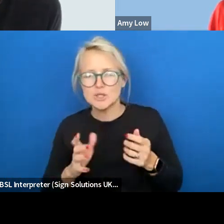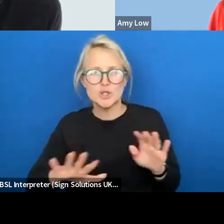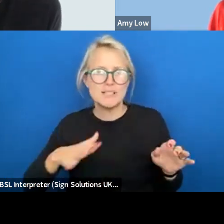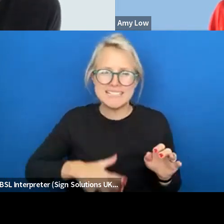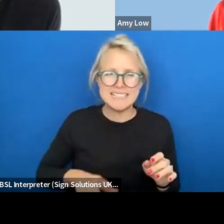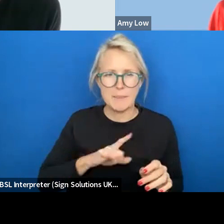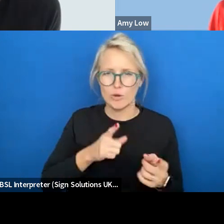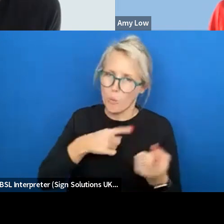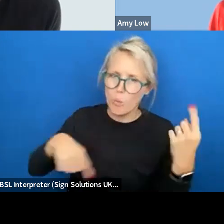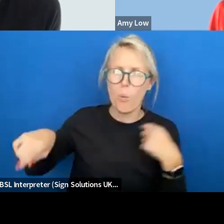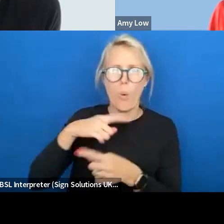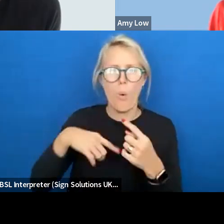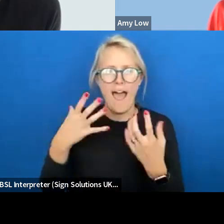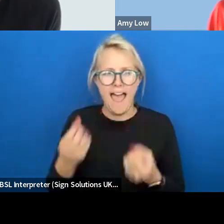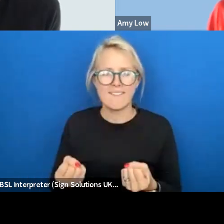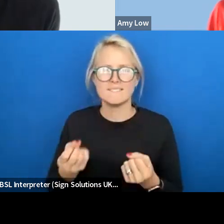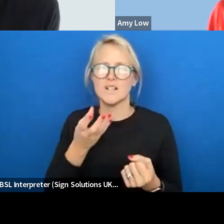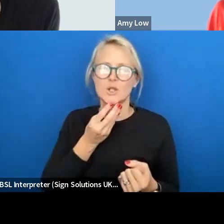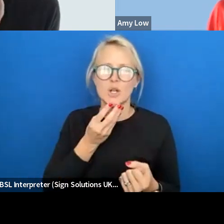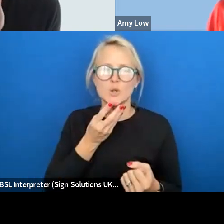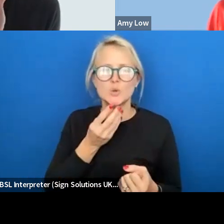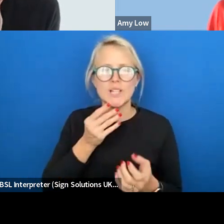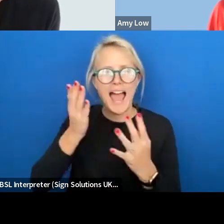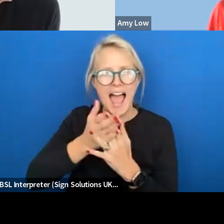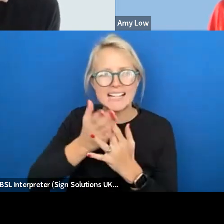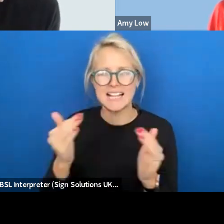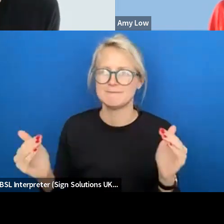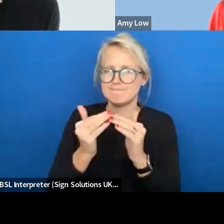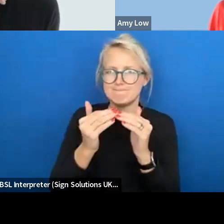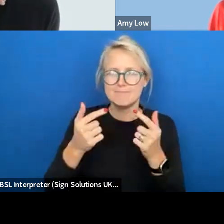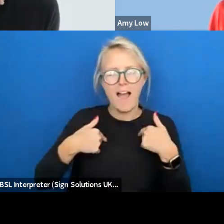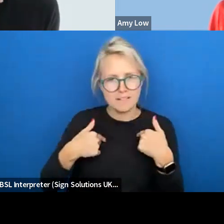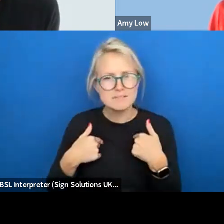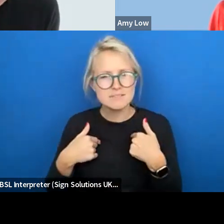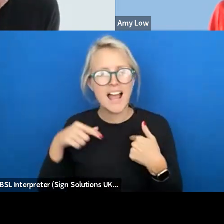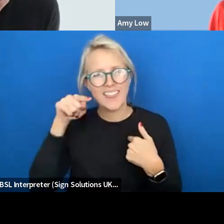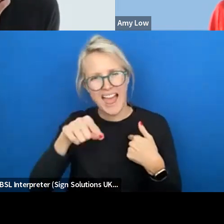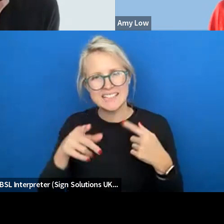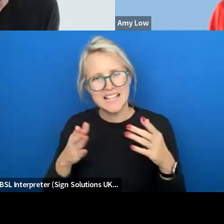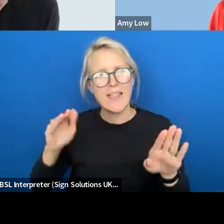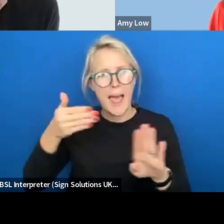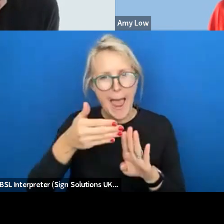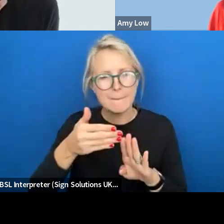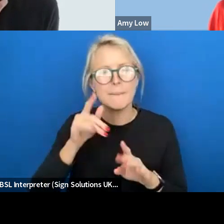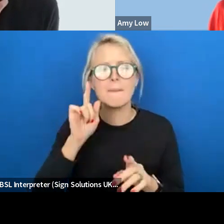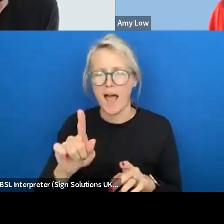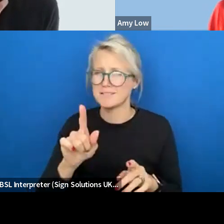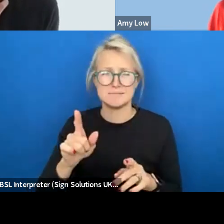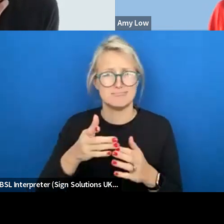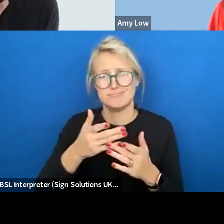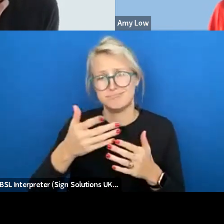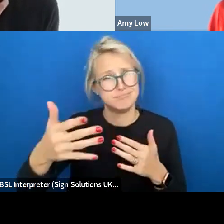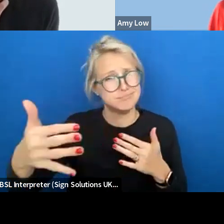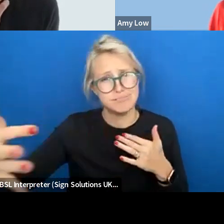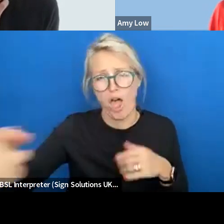should all have end user access in the way that best suits us. That's what we're aiming for, but we're a long way from there